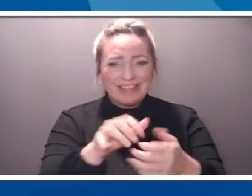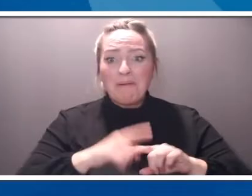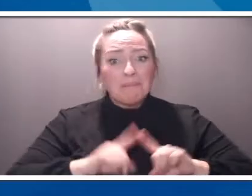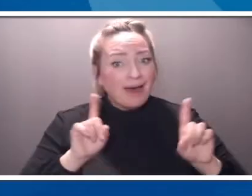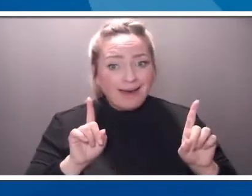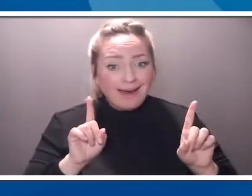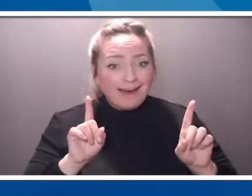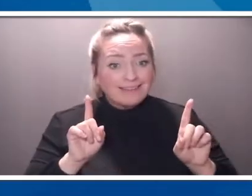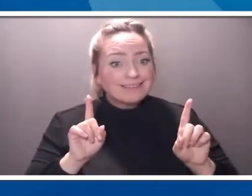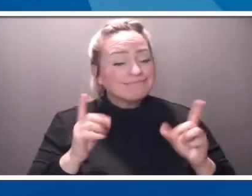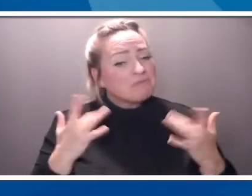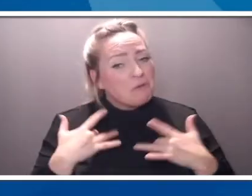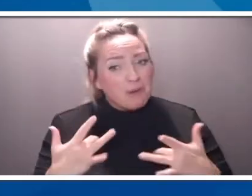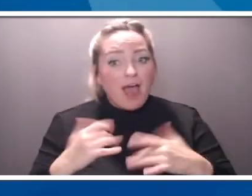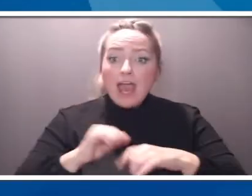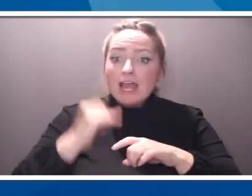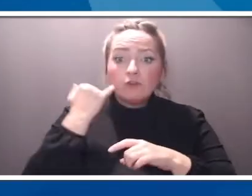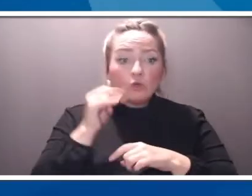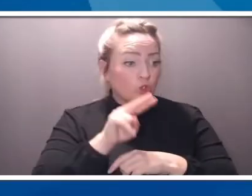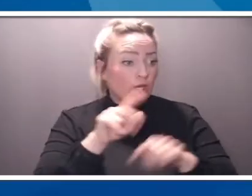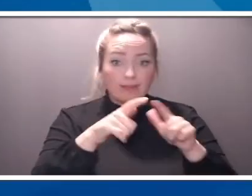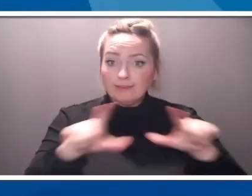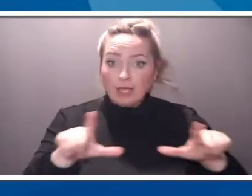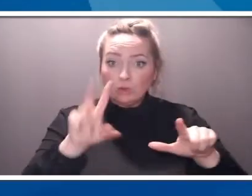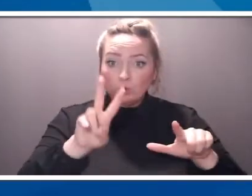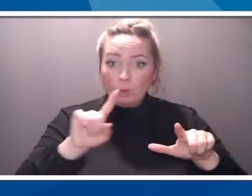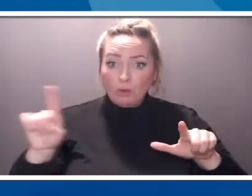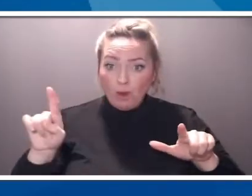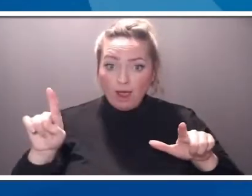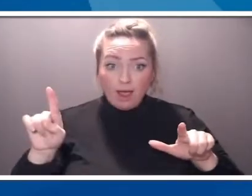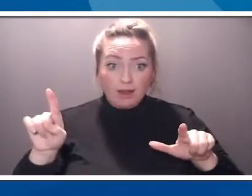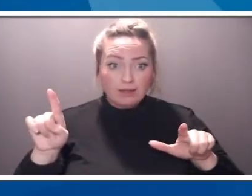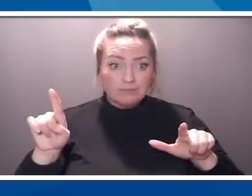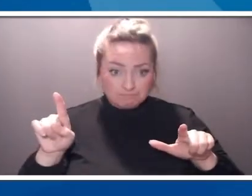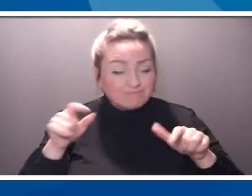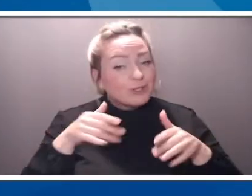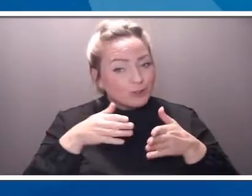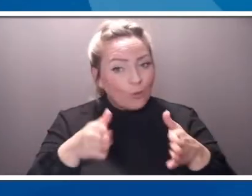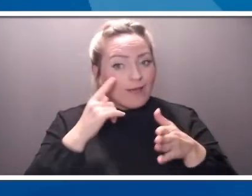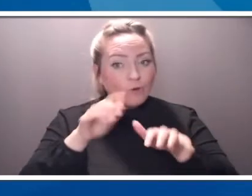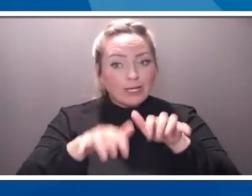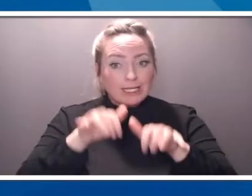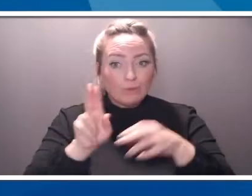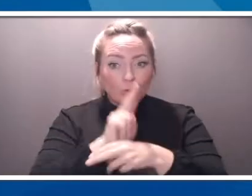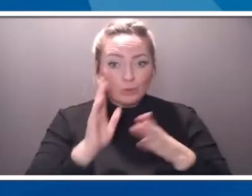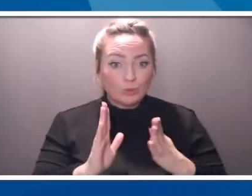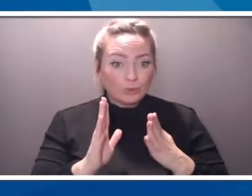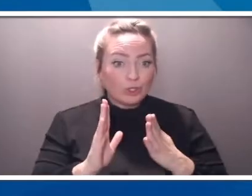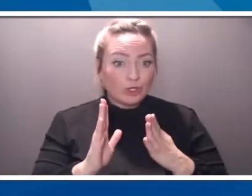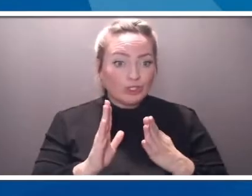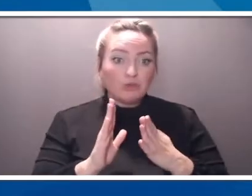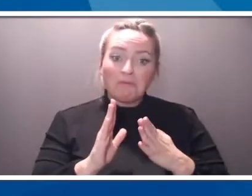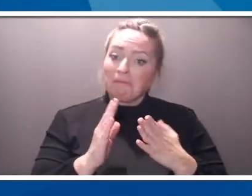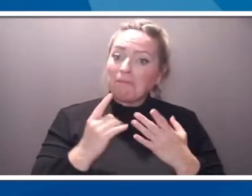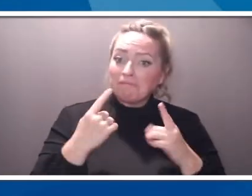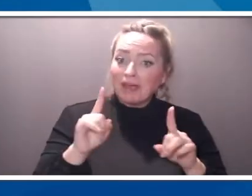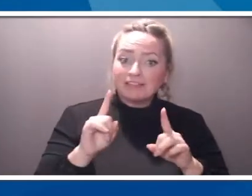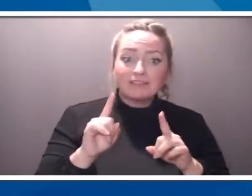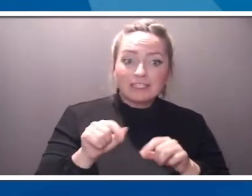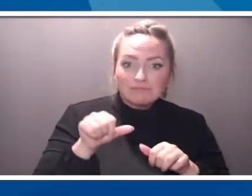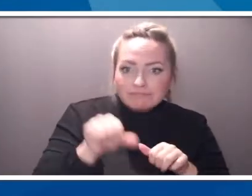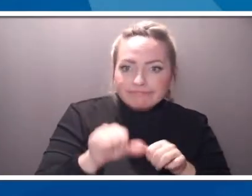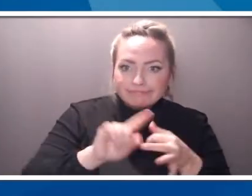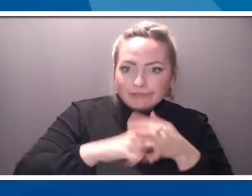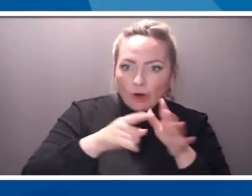that, but normatively, if you just look at the language of 211, there is a way for a keyboard user